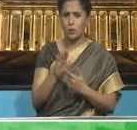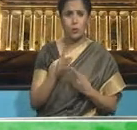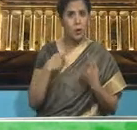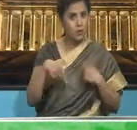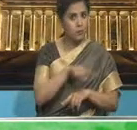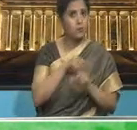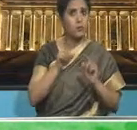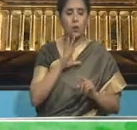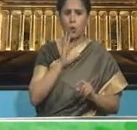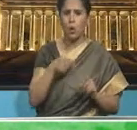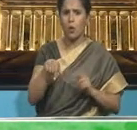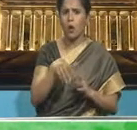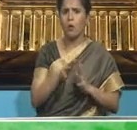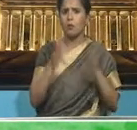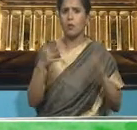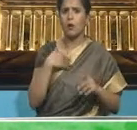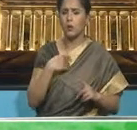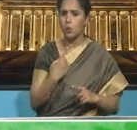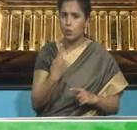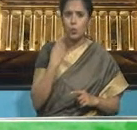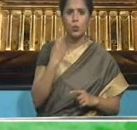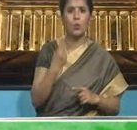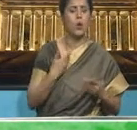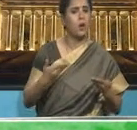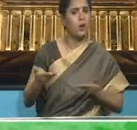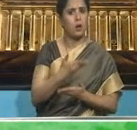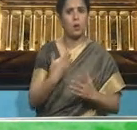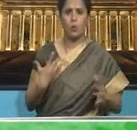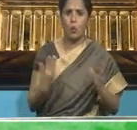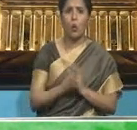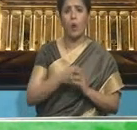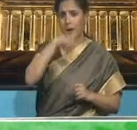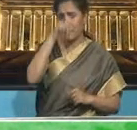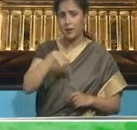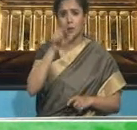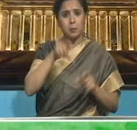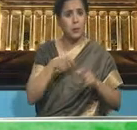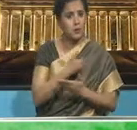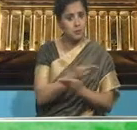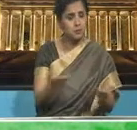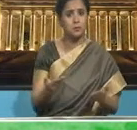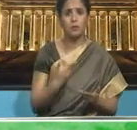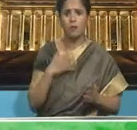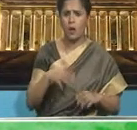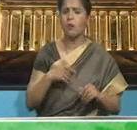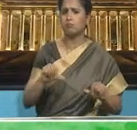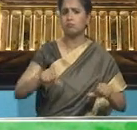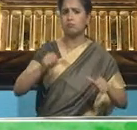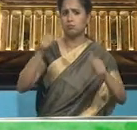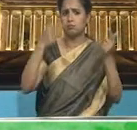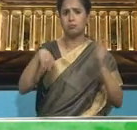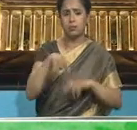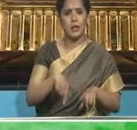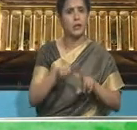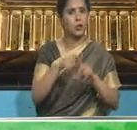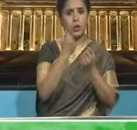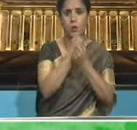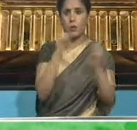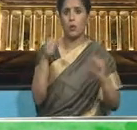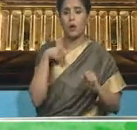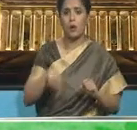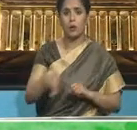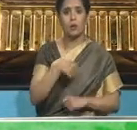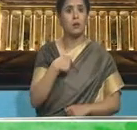are after all one, that we are all Indians. We have succeeded as a democratic